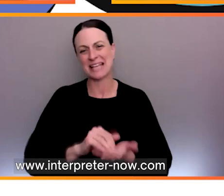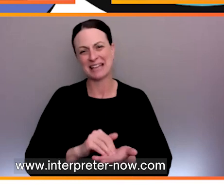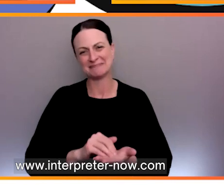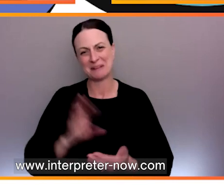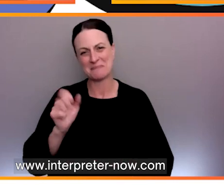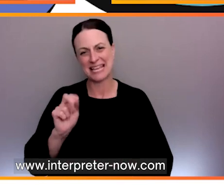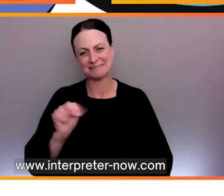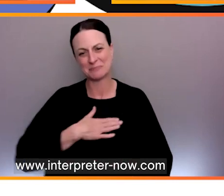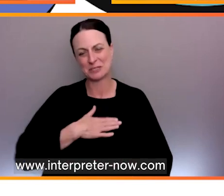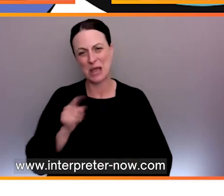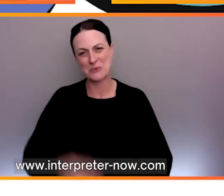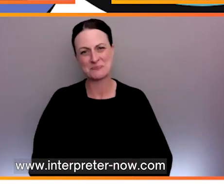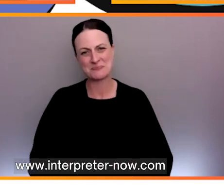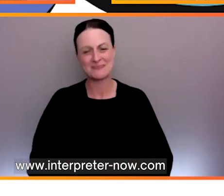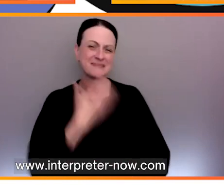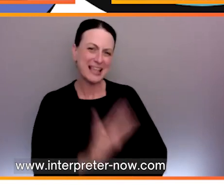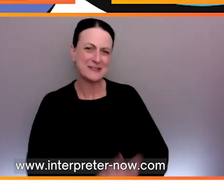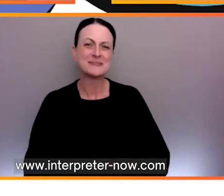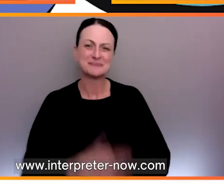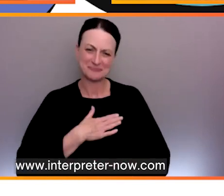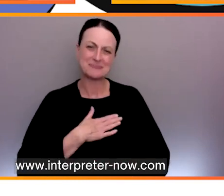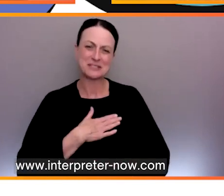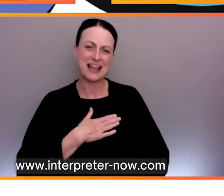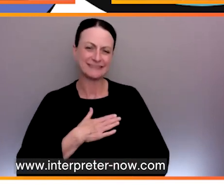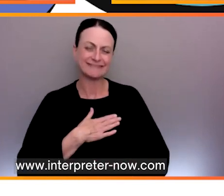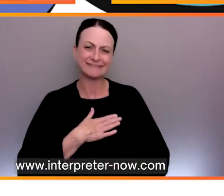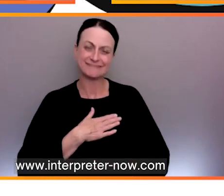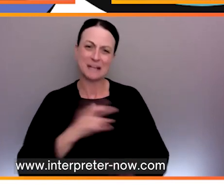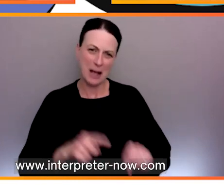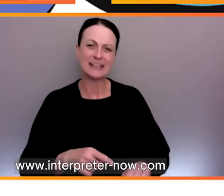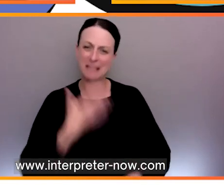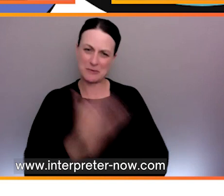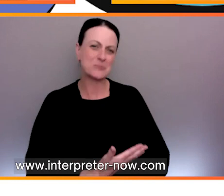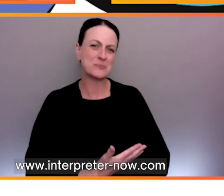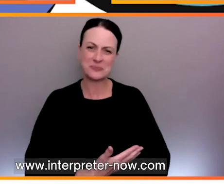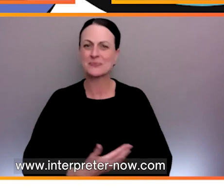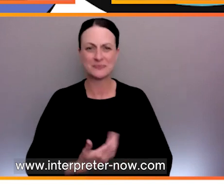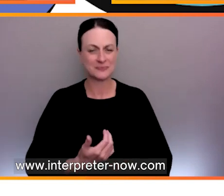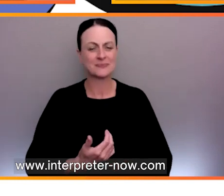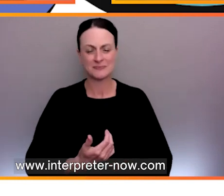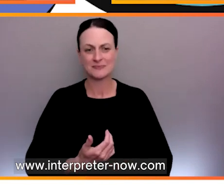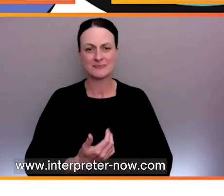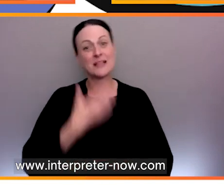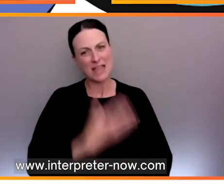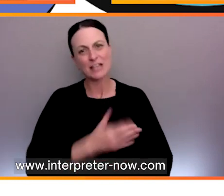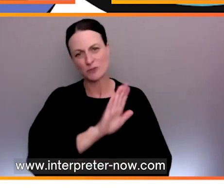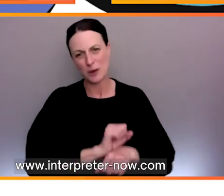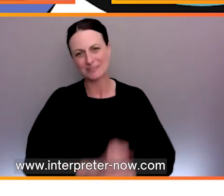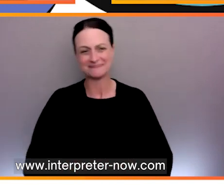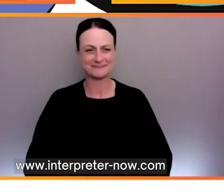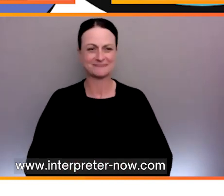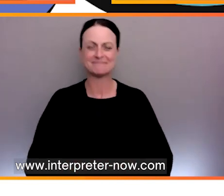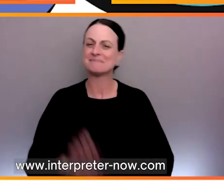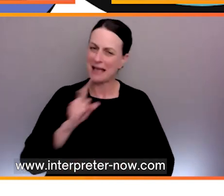you. Thank you. I appreciate being here, Melinda, and thank you for what you're doing. Yeah,